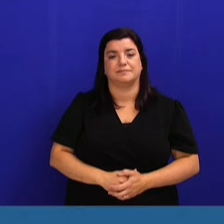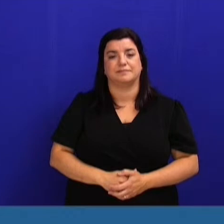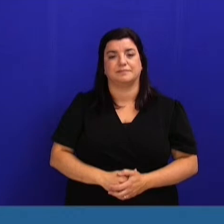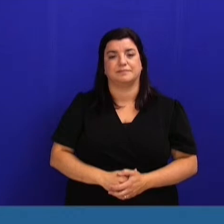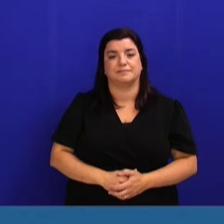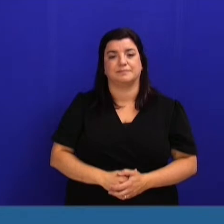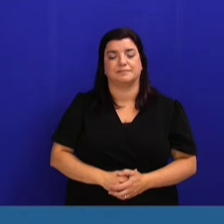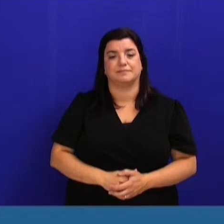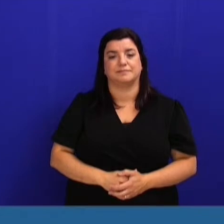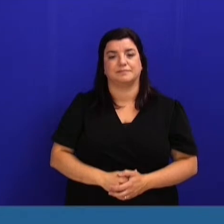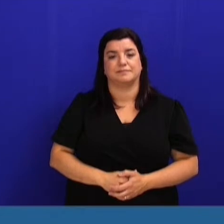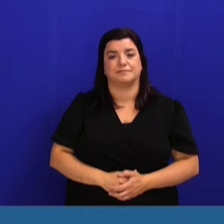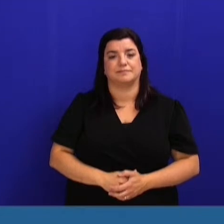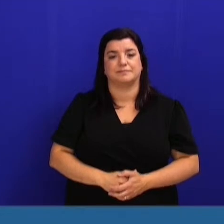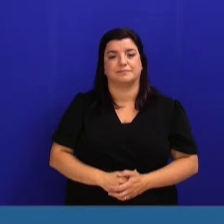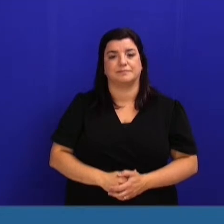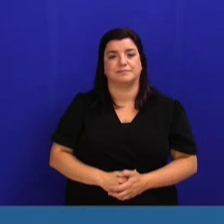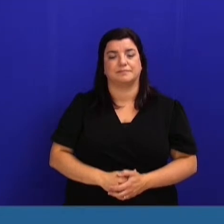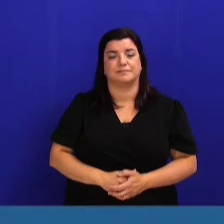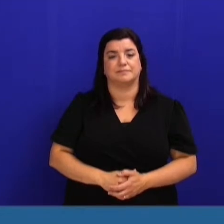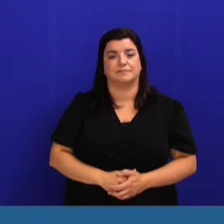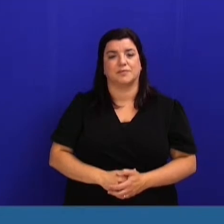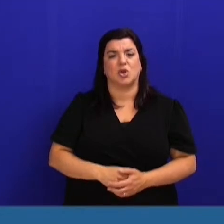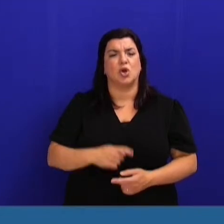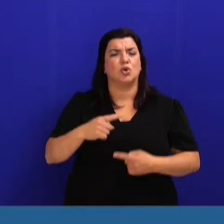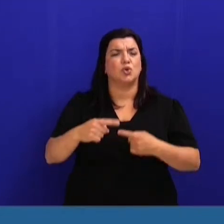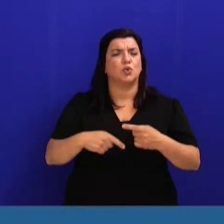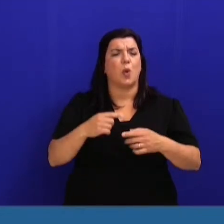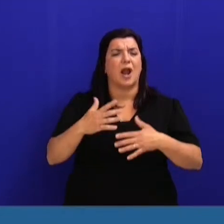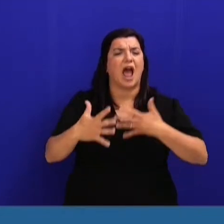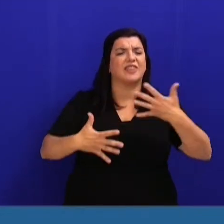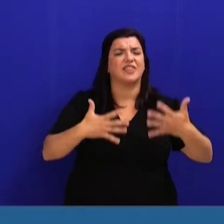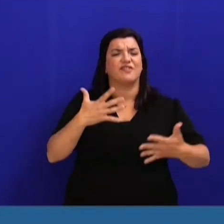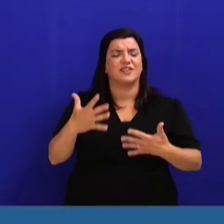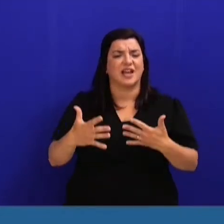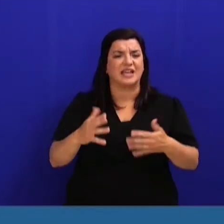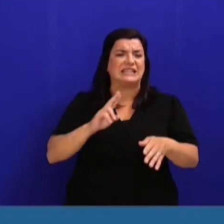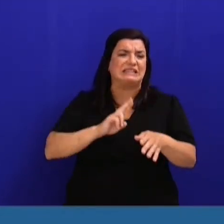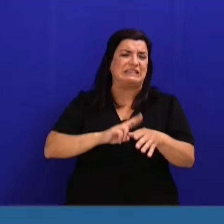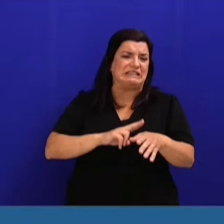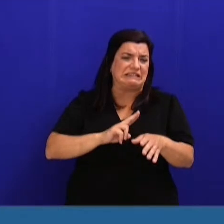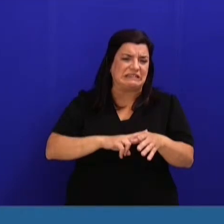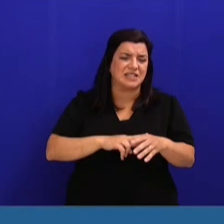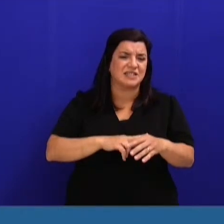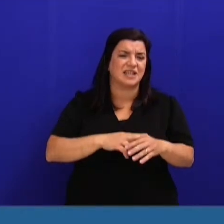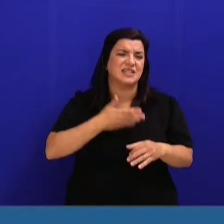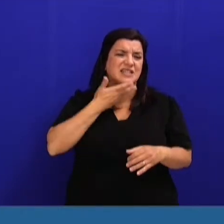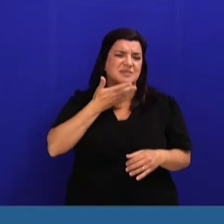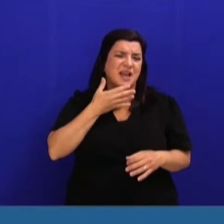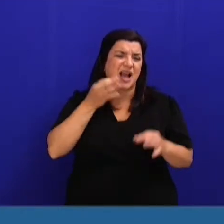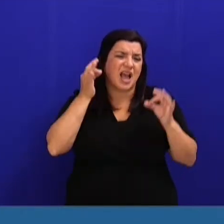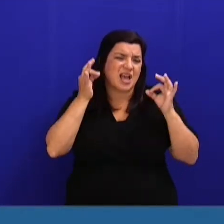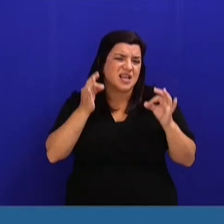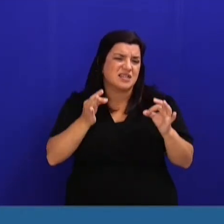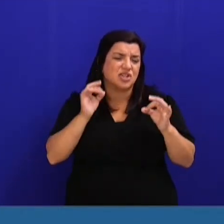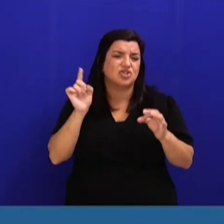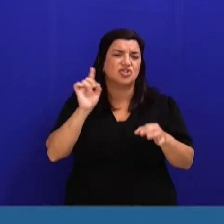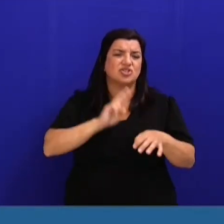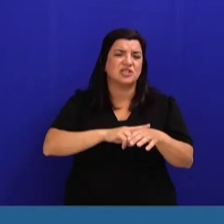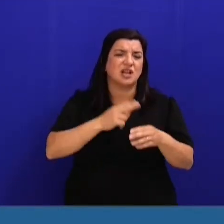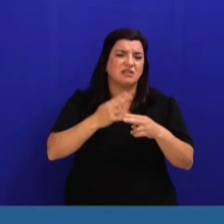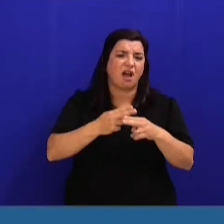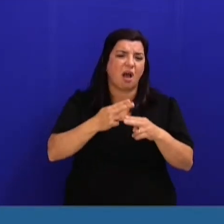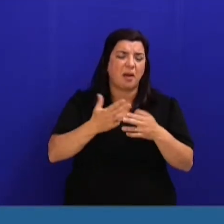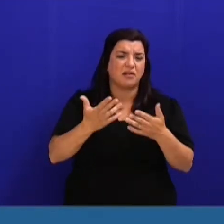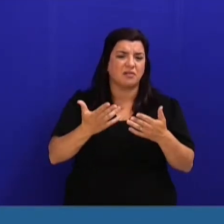Telemlek Prof Charmaine, dwar l-attivitajiet tista' forsi tippreċiża x'jista' jsir u ma jistax isir, ħafna jishom fehmu li